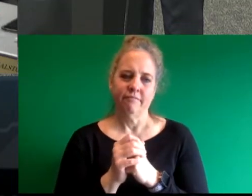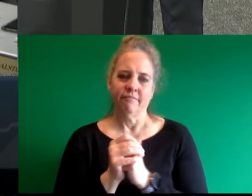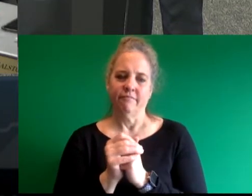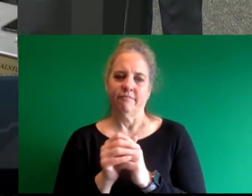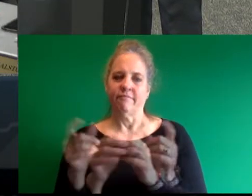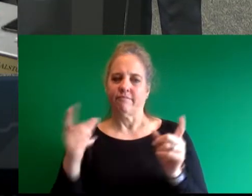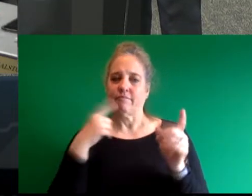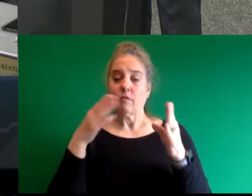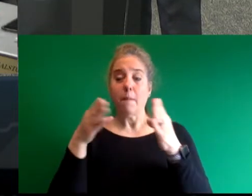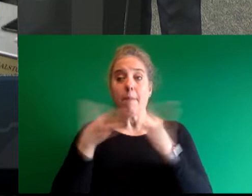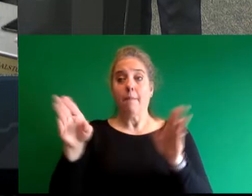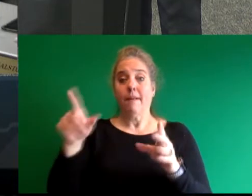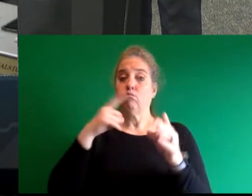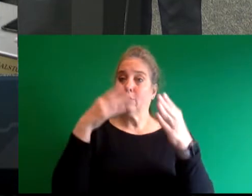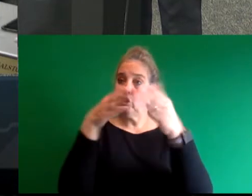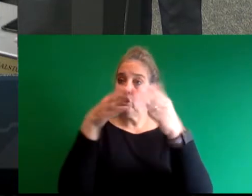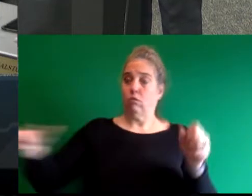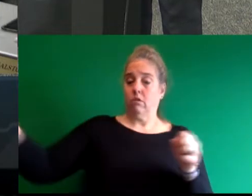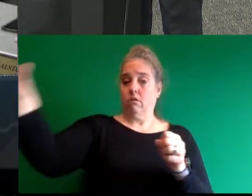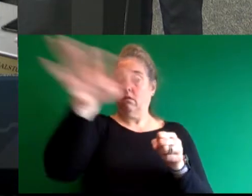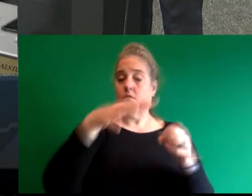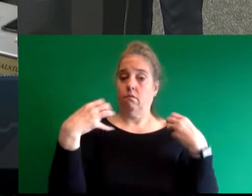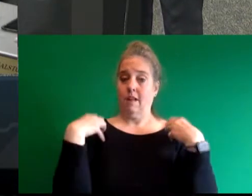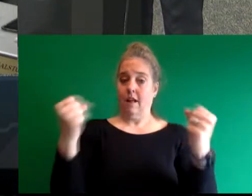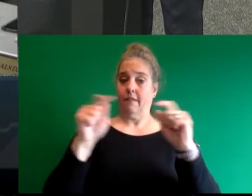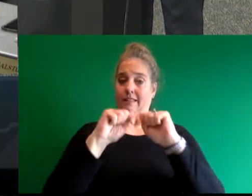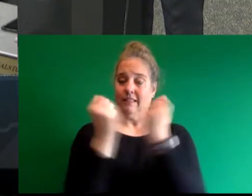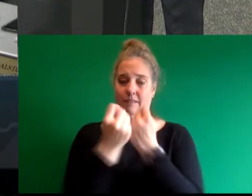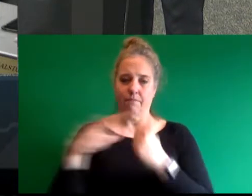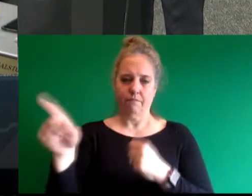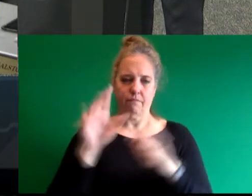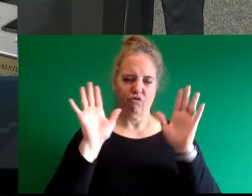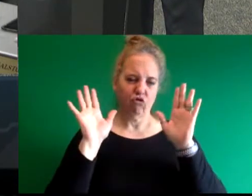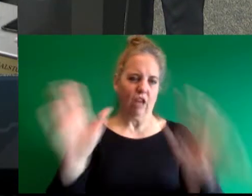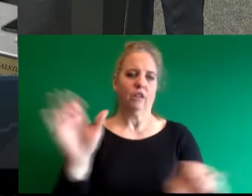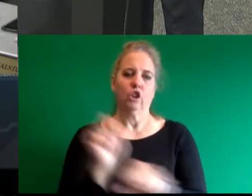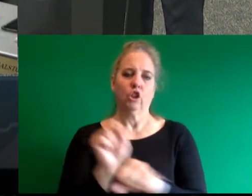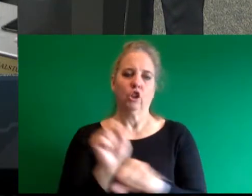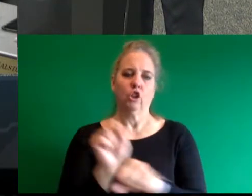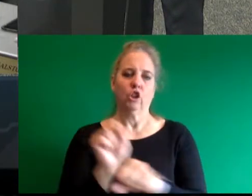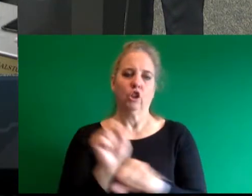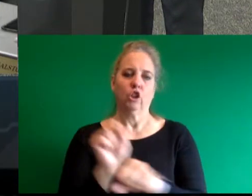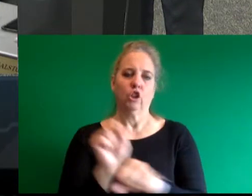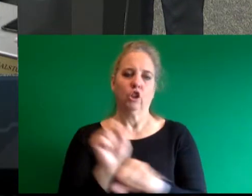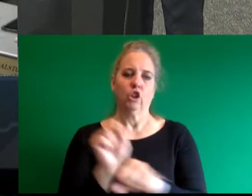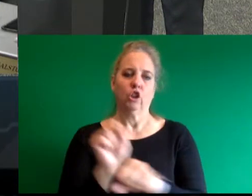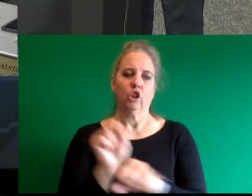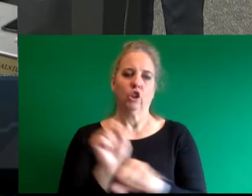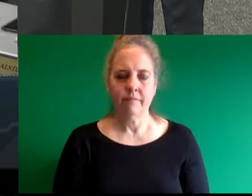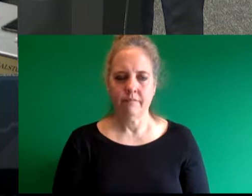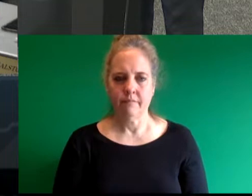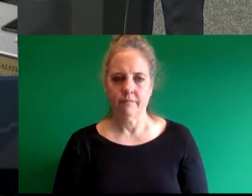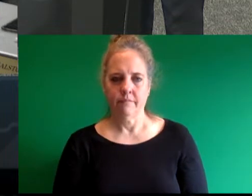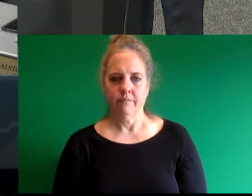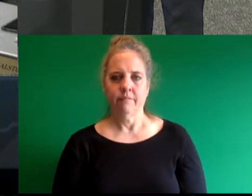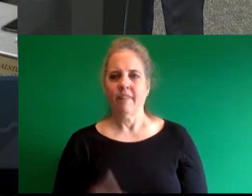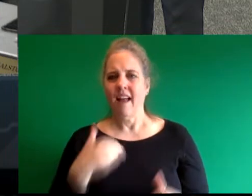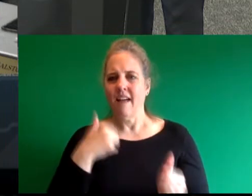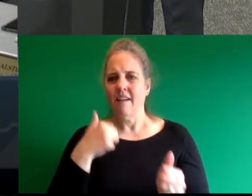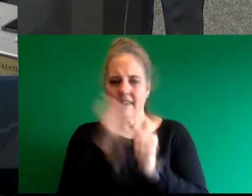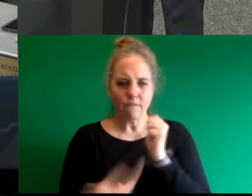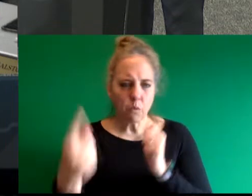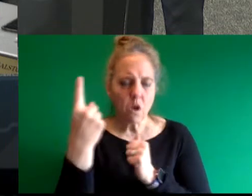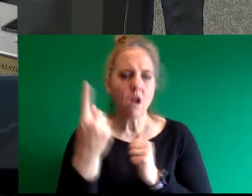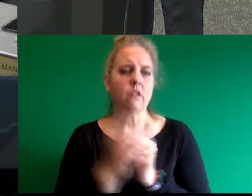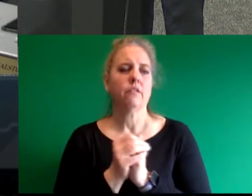can strike that balance of having everyone, public members and board